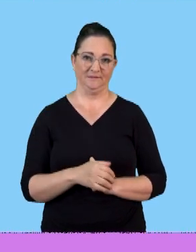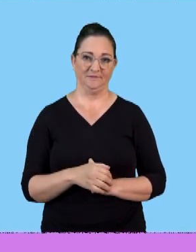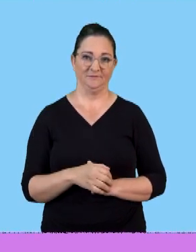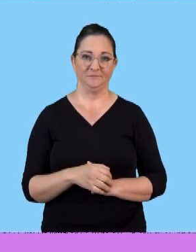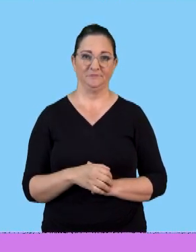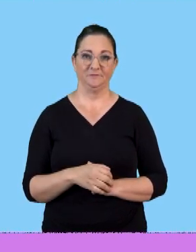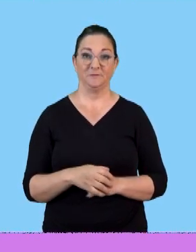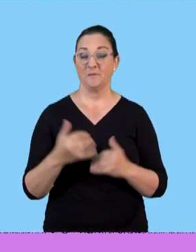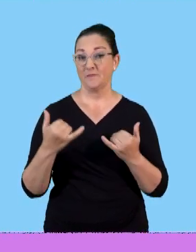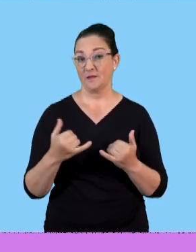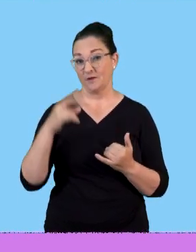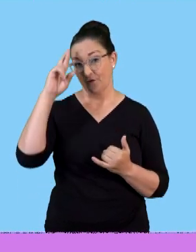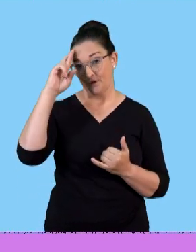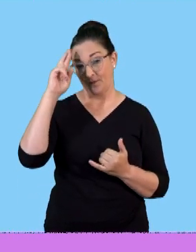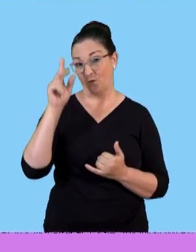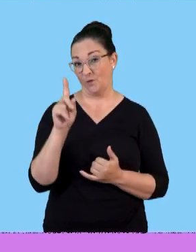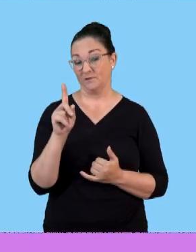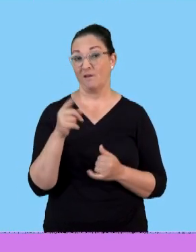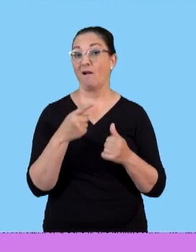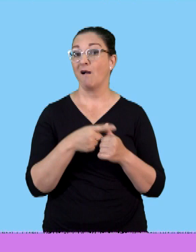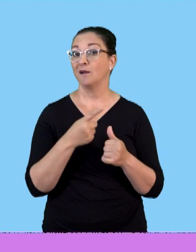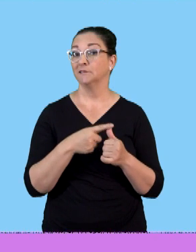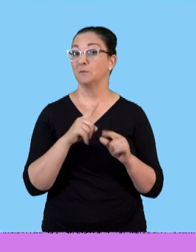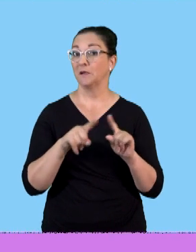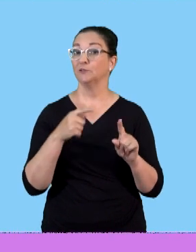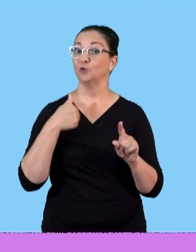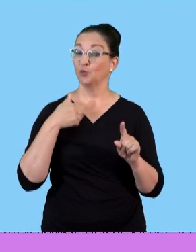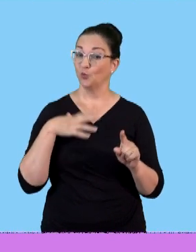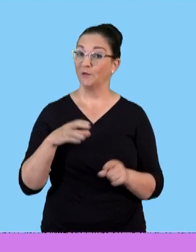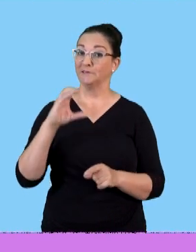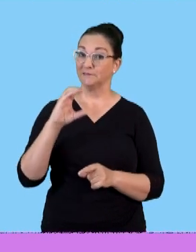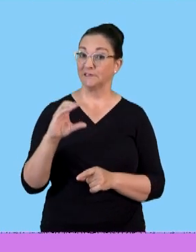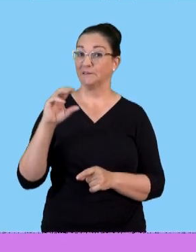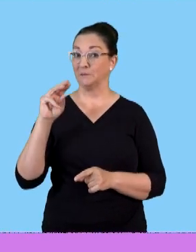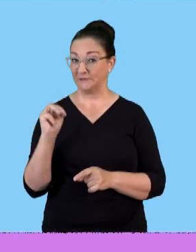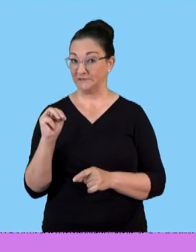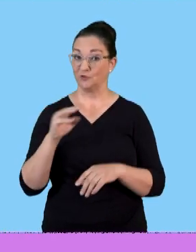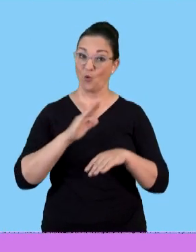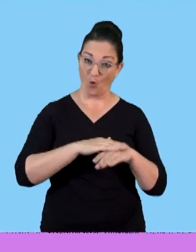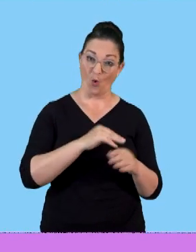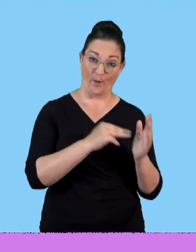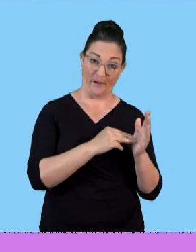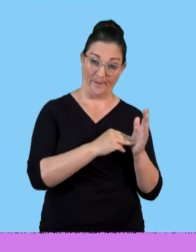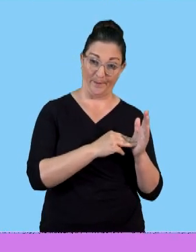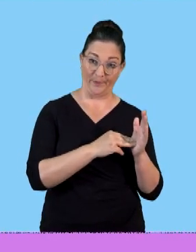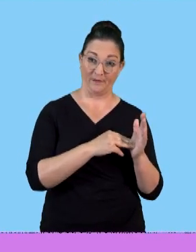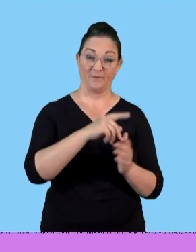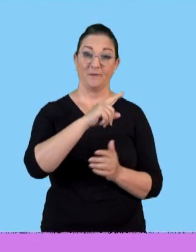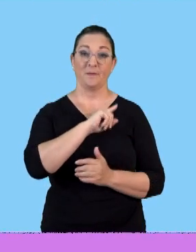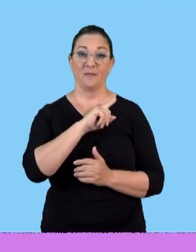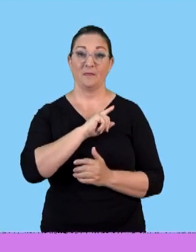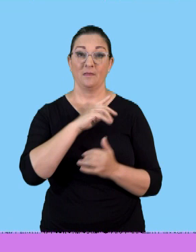centimeters. Right? Now remember, you would like to know what's your answer in centimeters here on our map. So